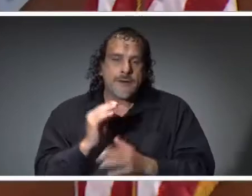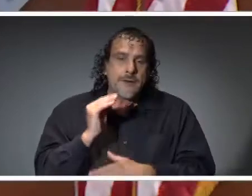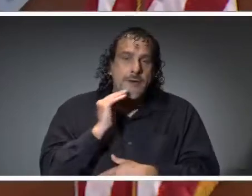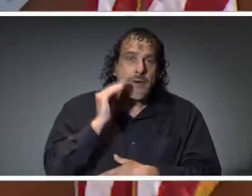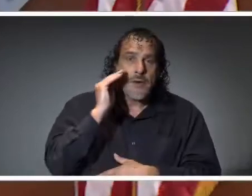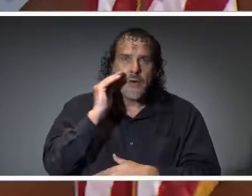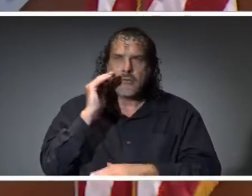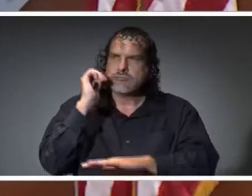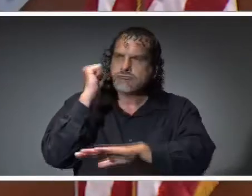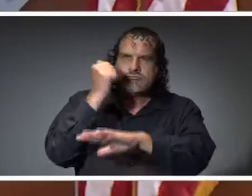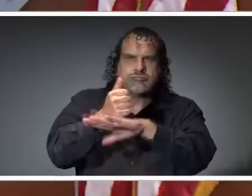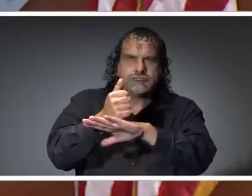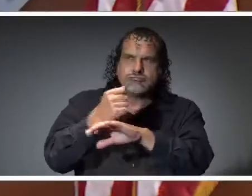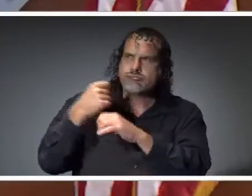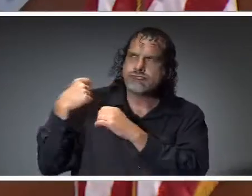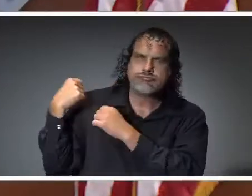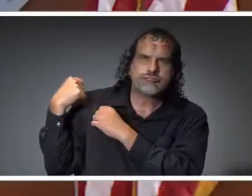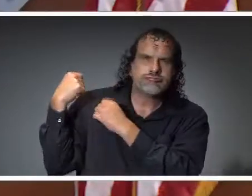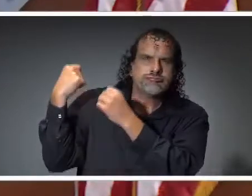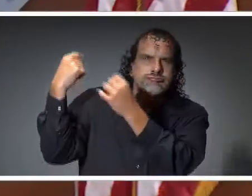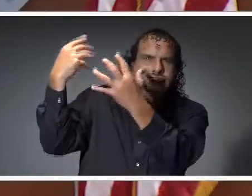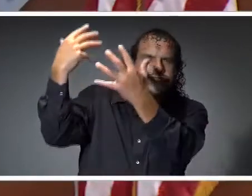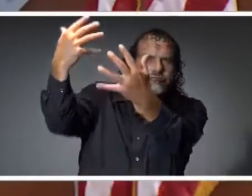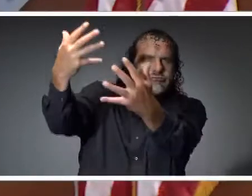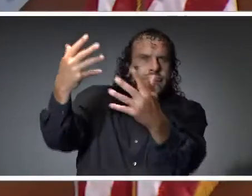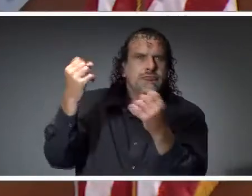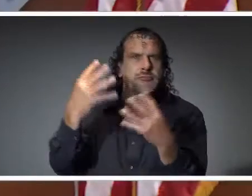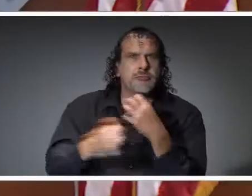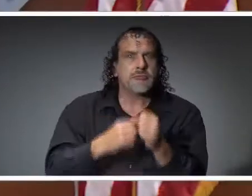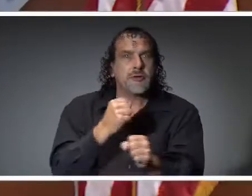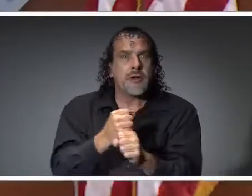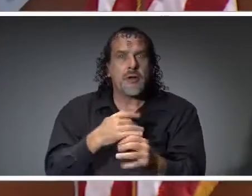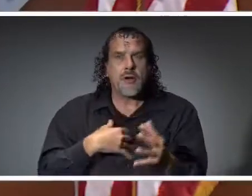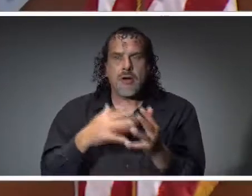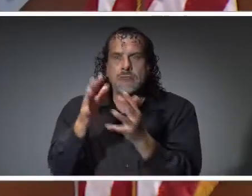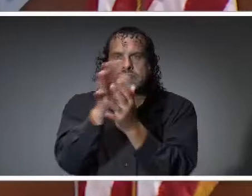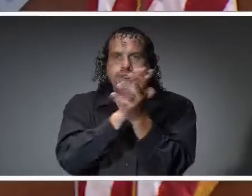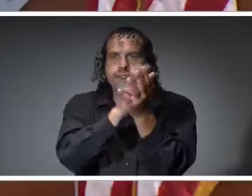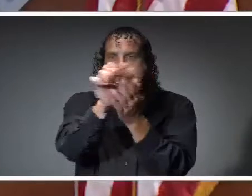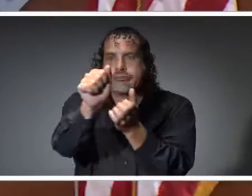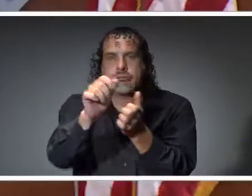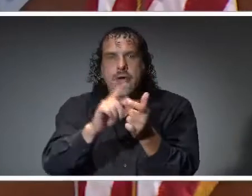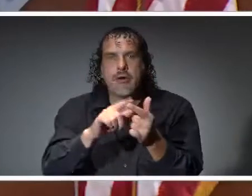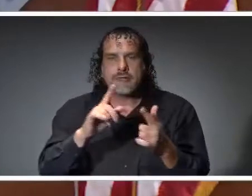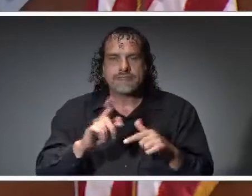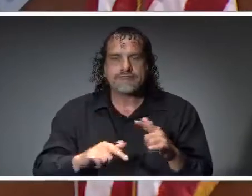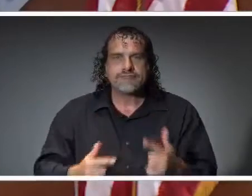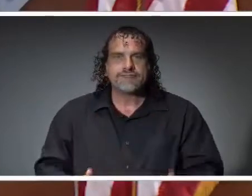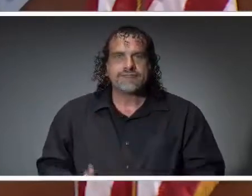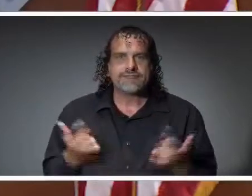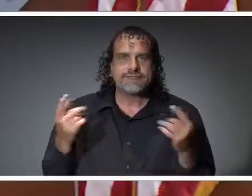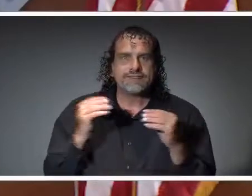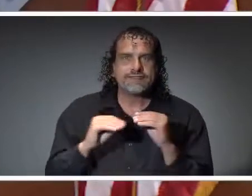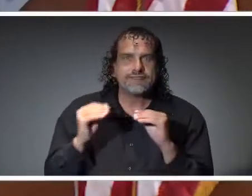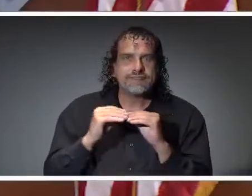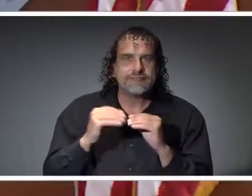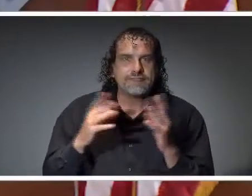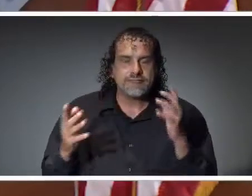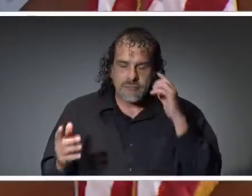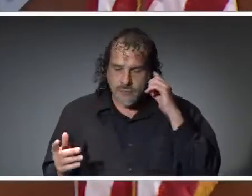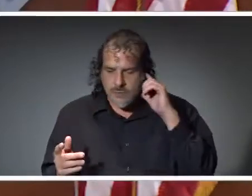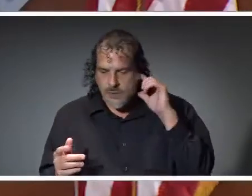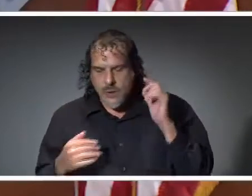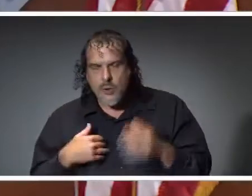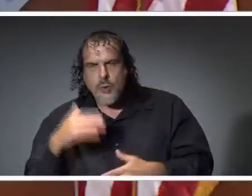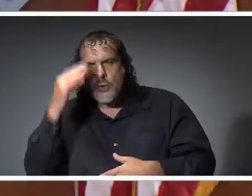have stood for decades were either washed away or made unlivable. We know that Mississippians are